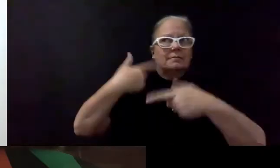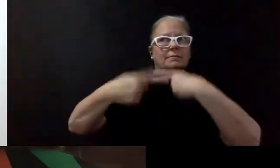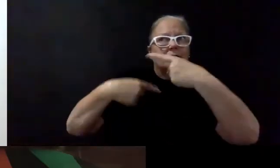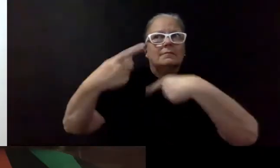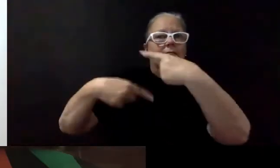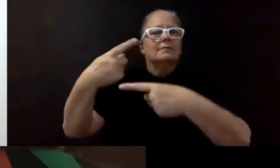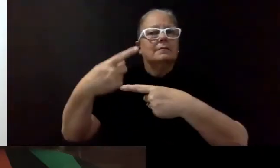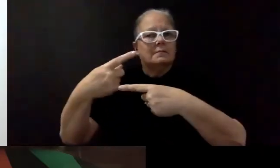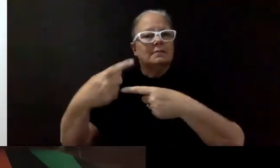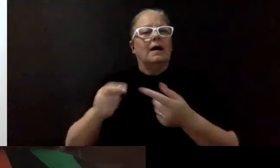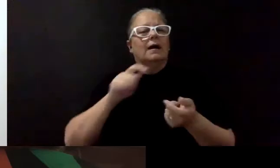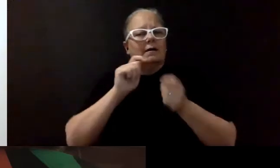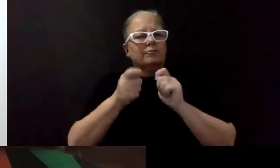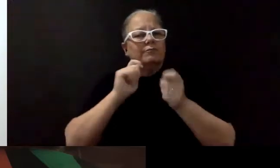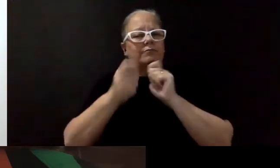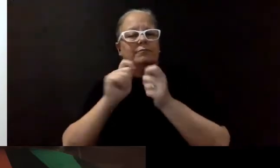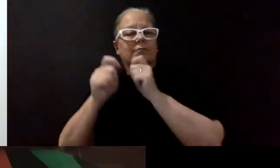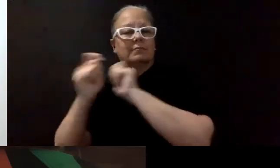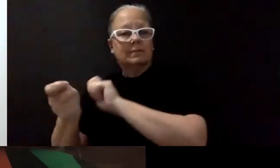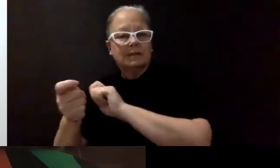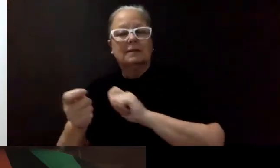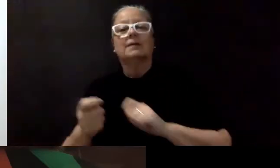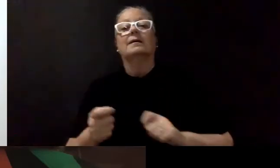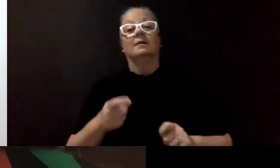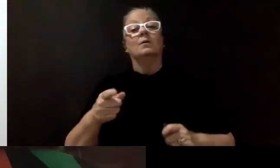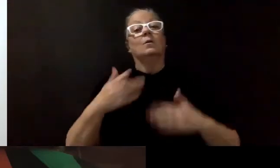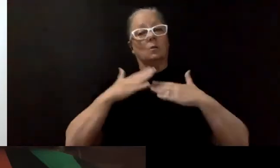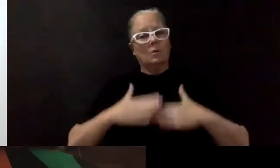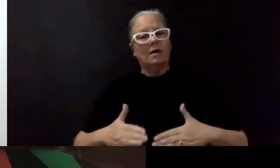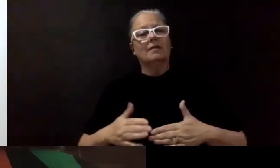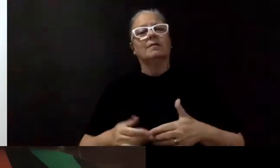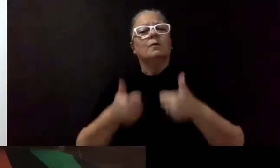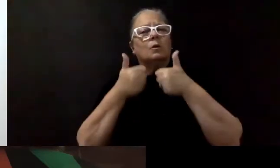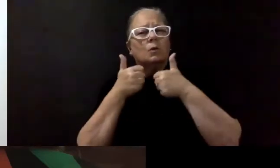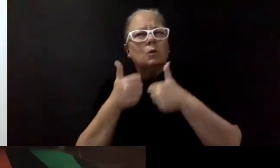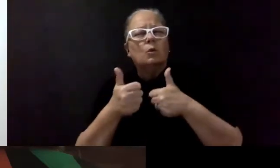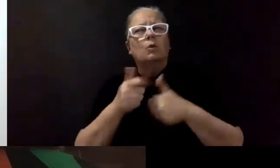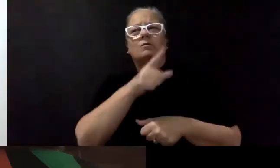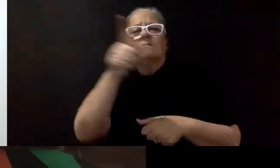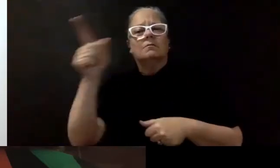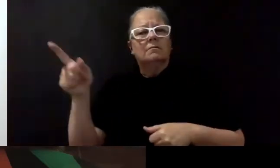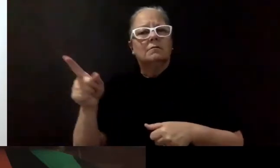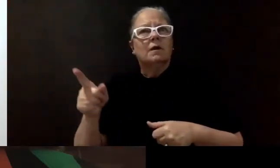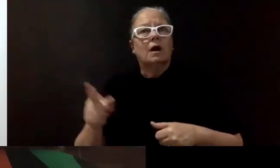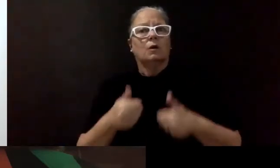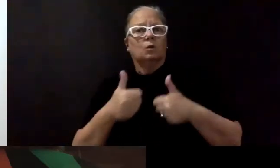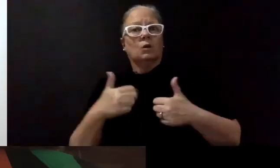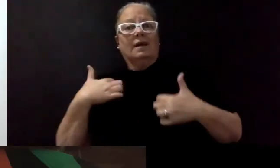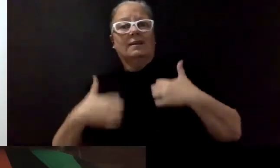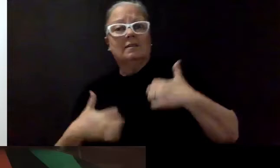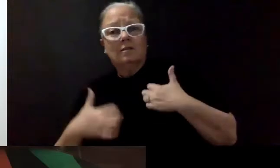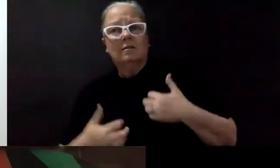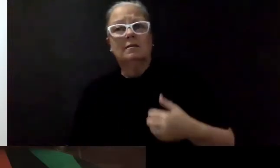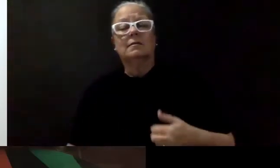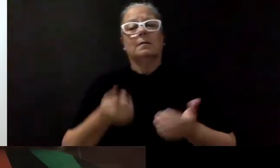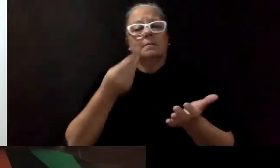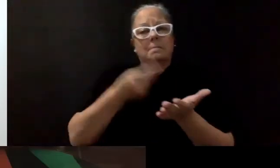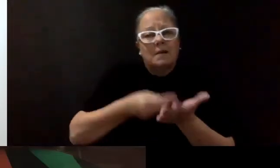organizational settings which guarantee general interest, economic benefit, and social